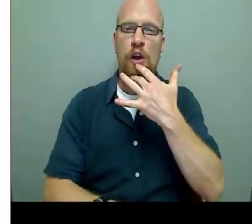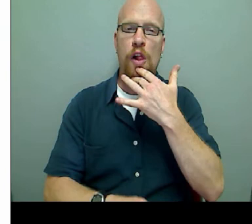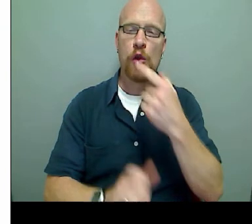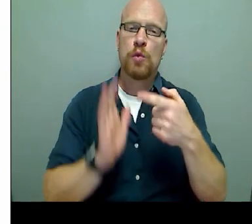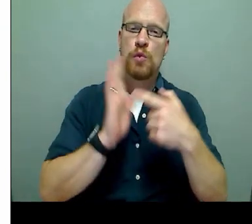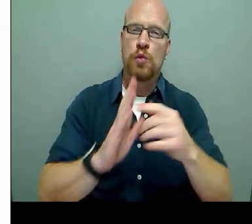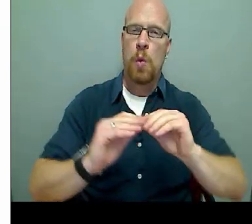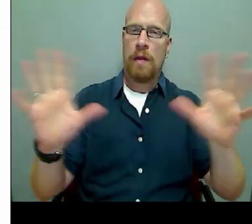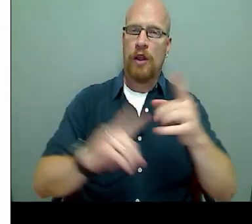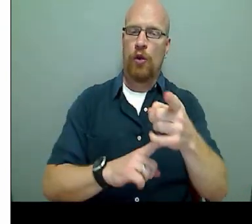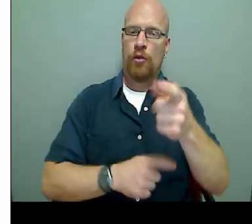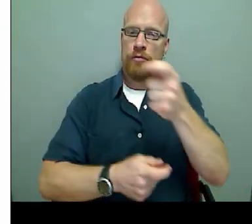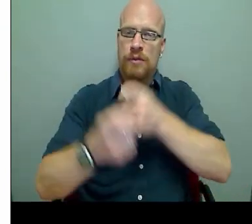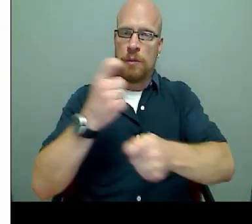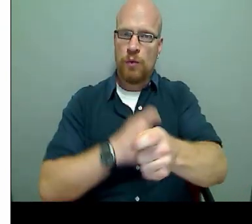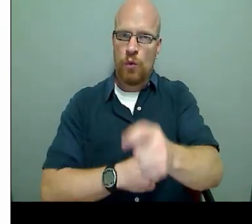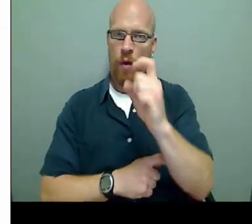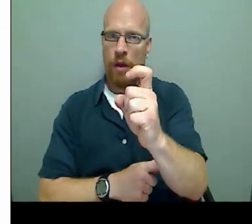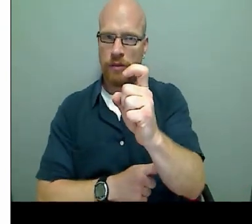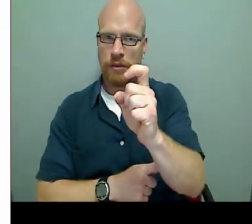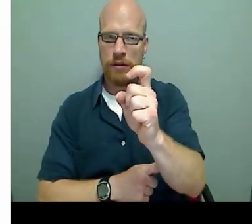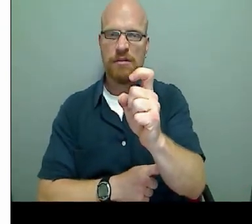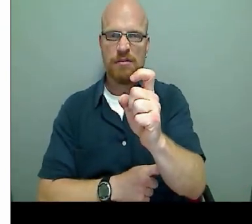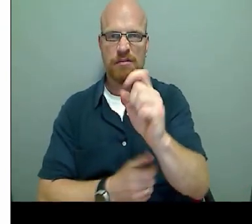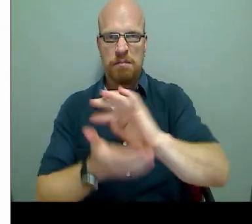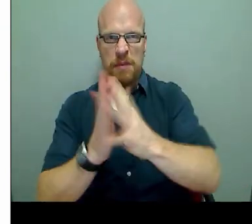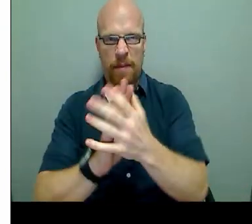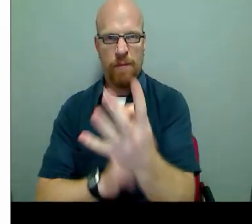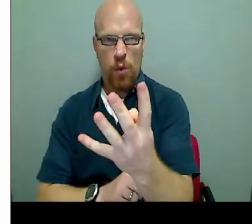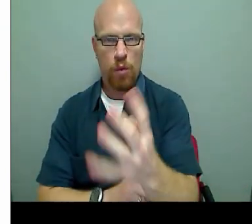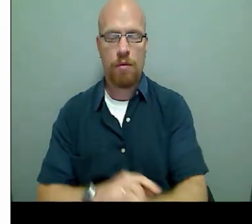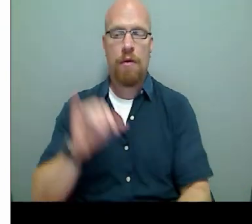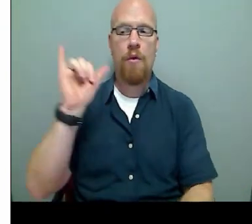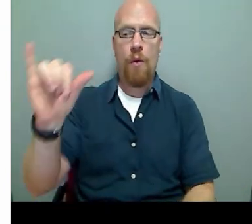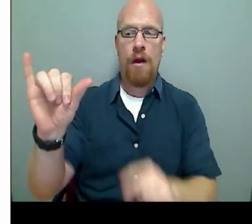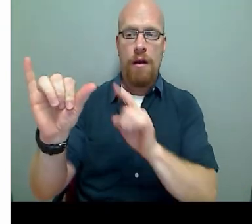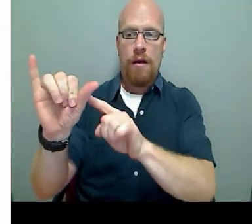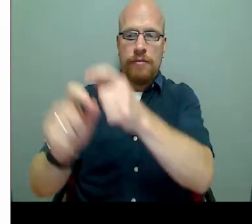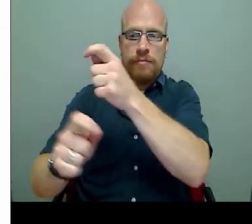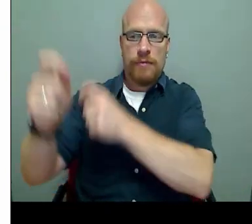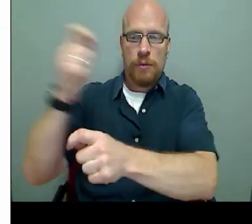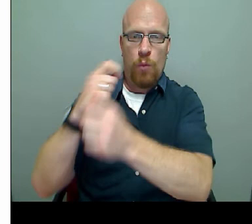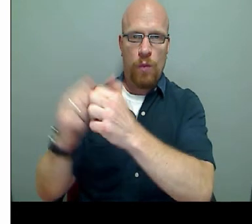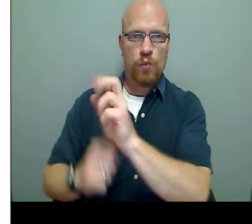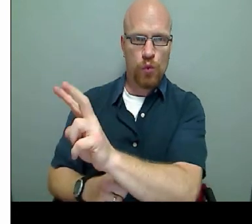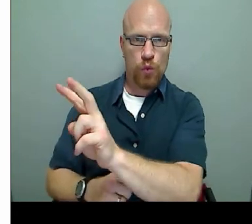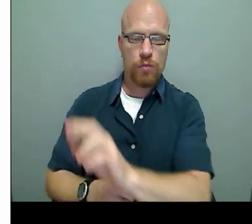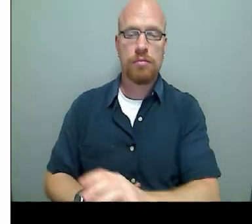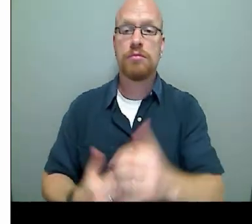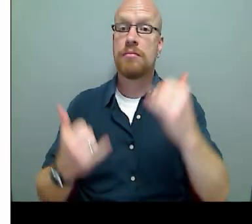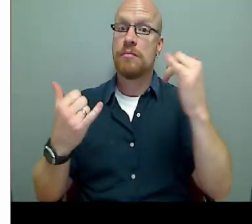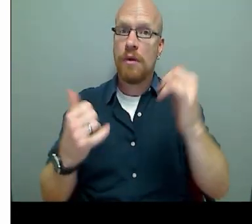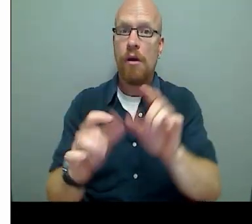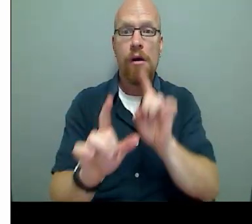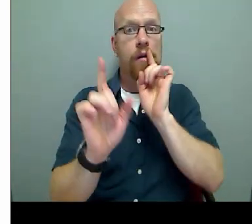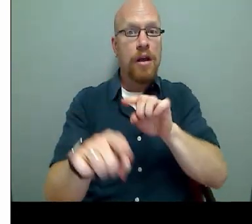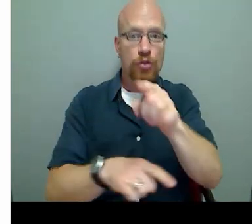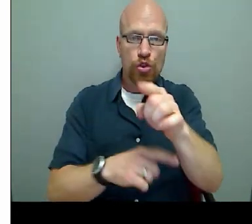Now, using color to make it a little more clear, I replaced my x with 4 and my y with